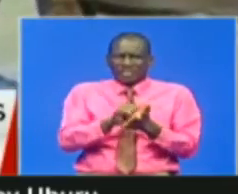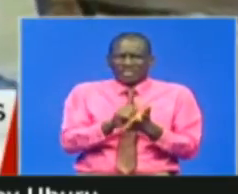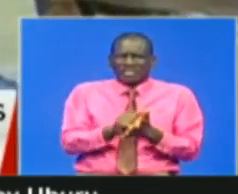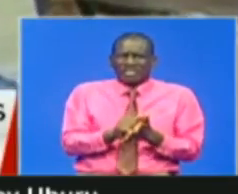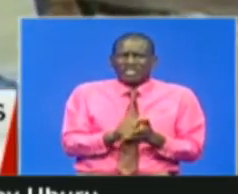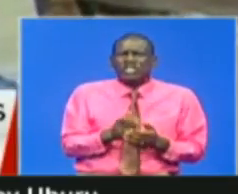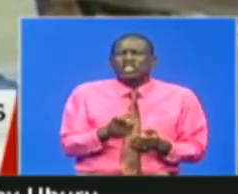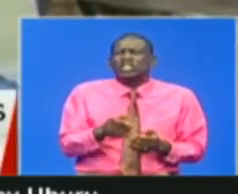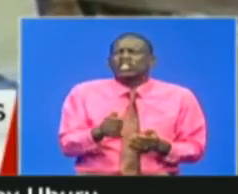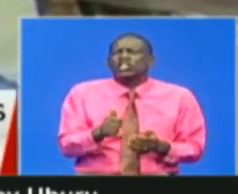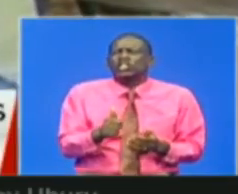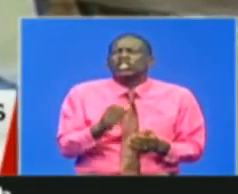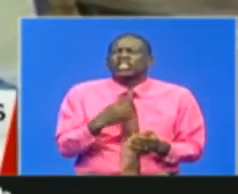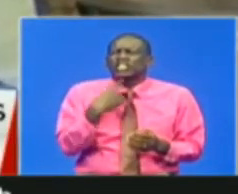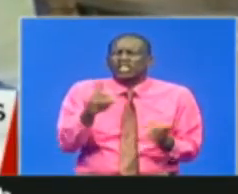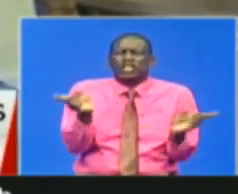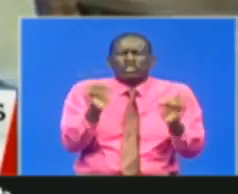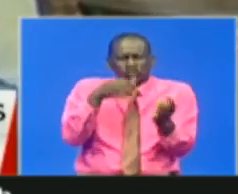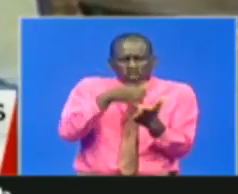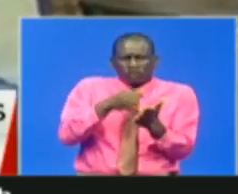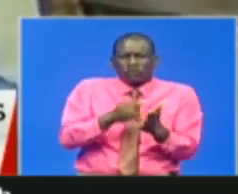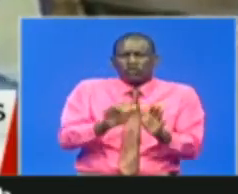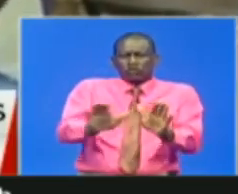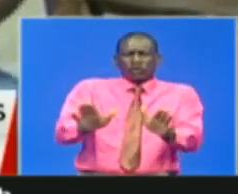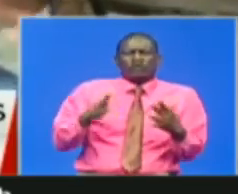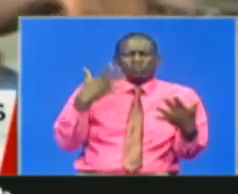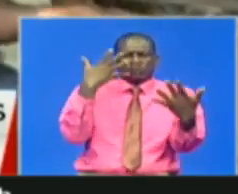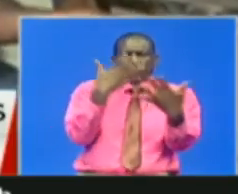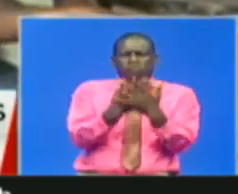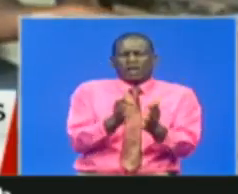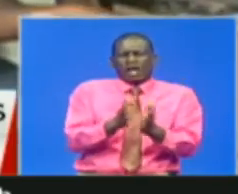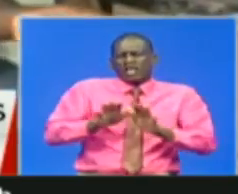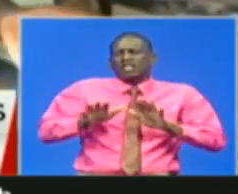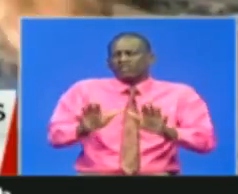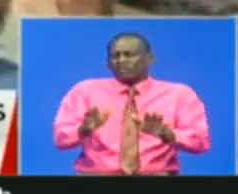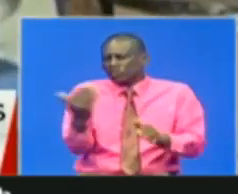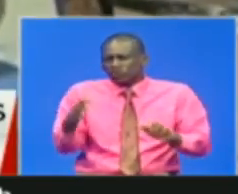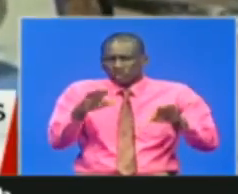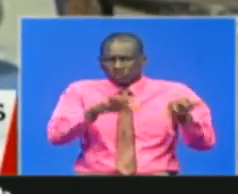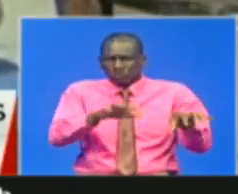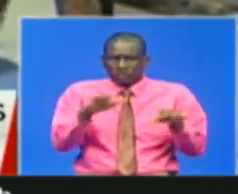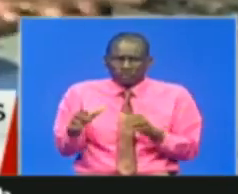charges to avoid going to prison and leaving behind her children to suffer.